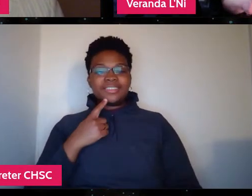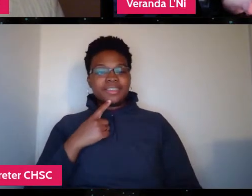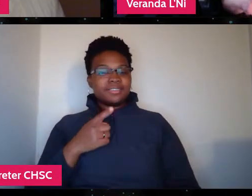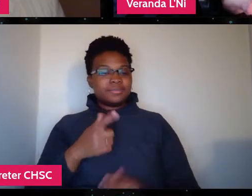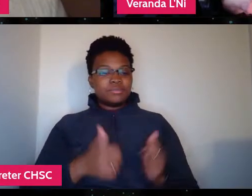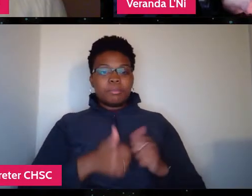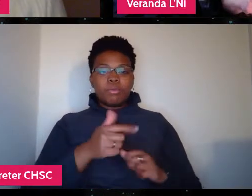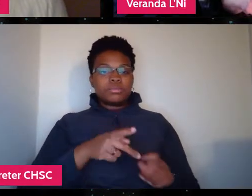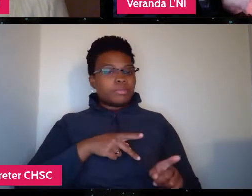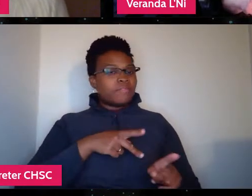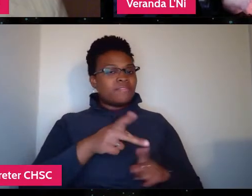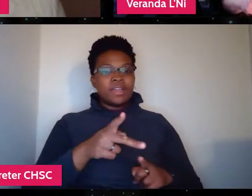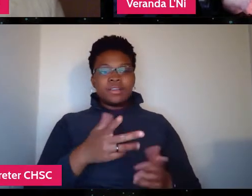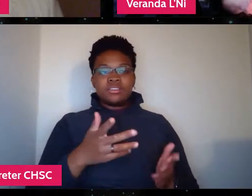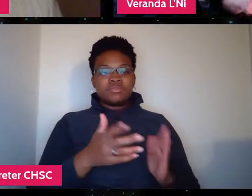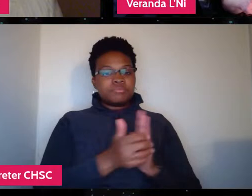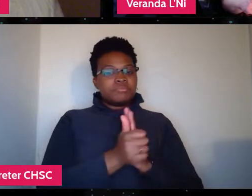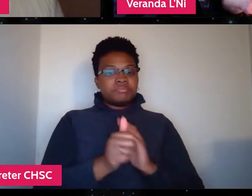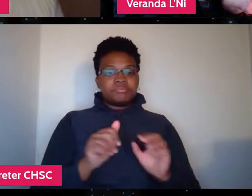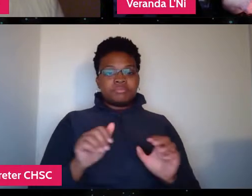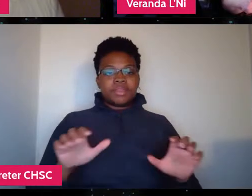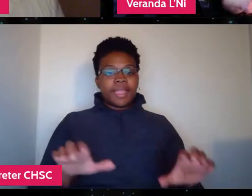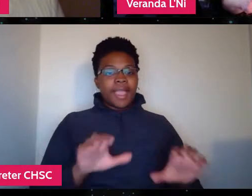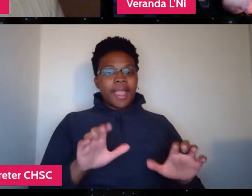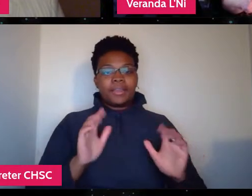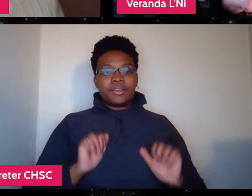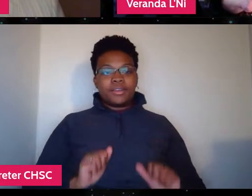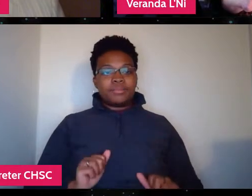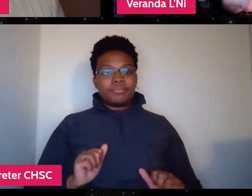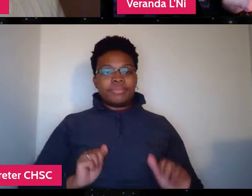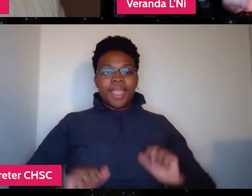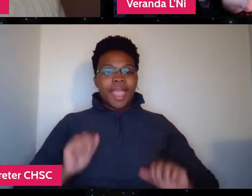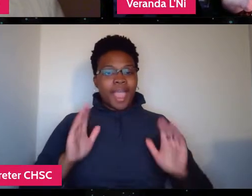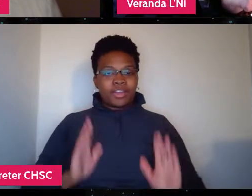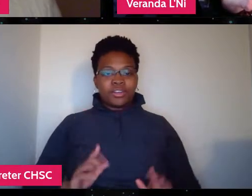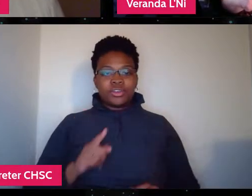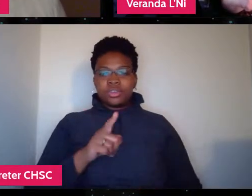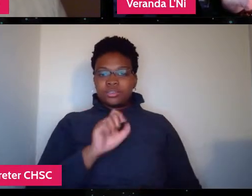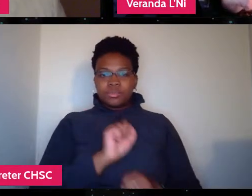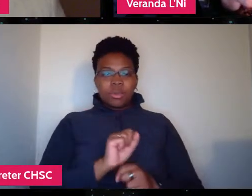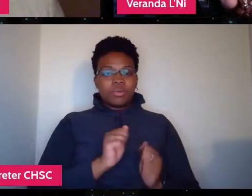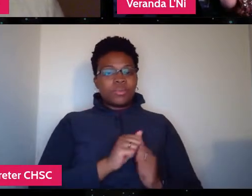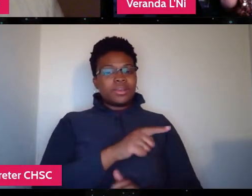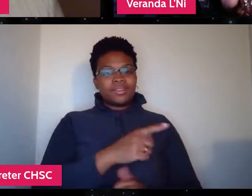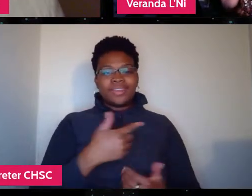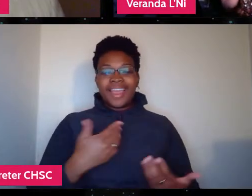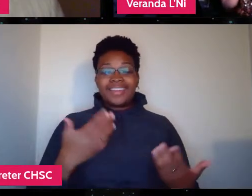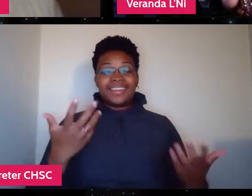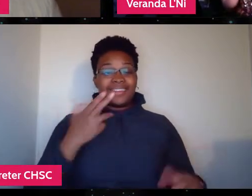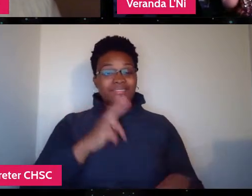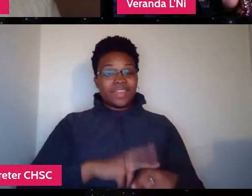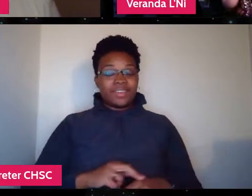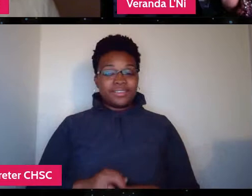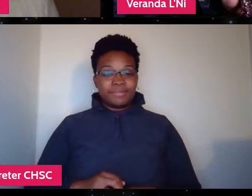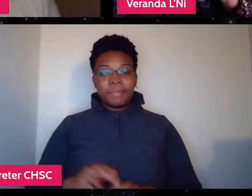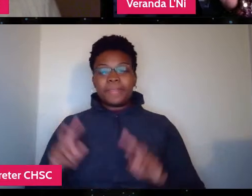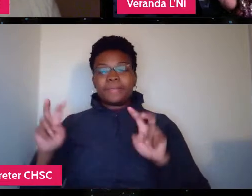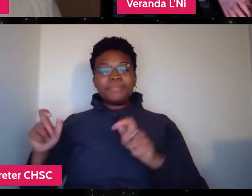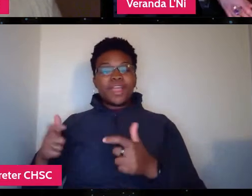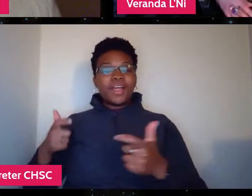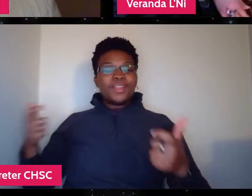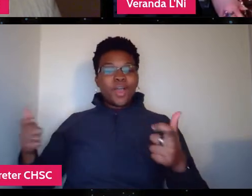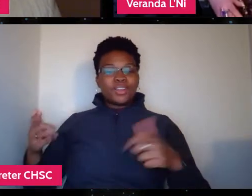professional actors he's ever worked with. So yeah, we had so much fun. Larger than life.